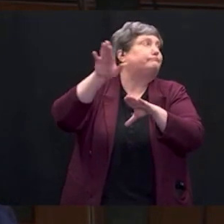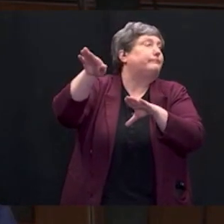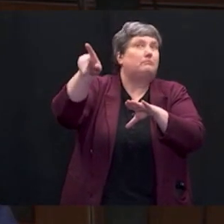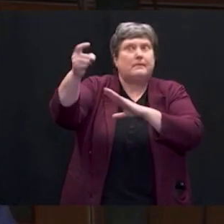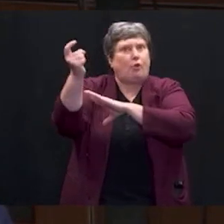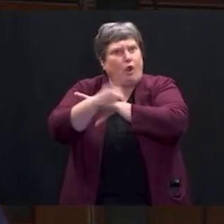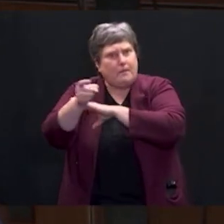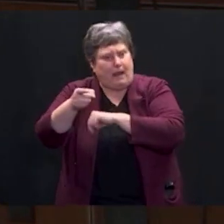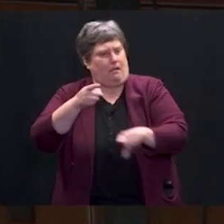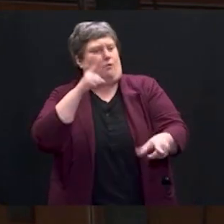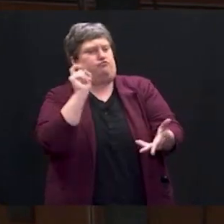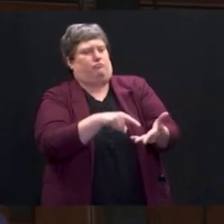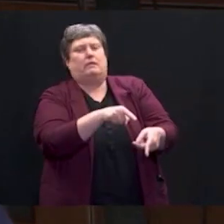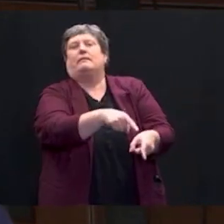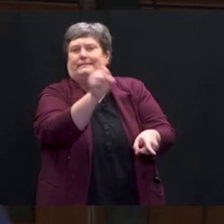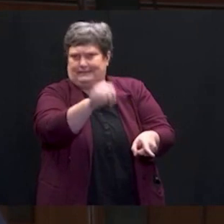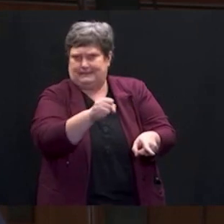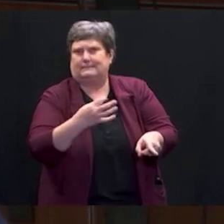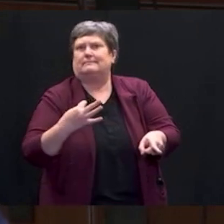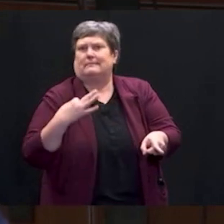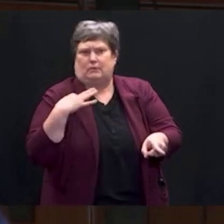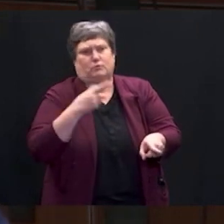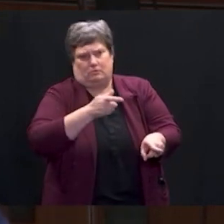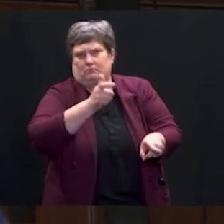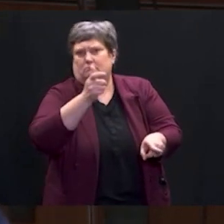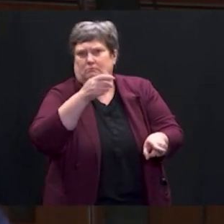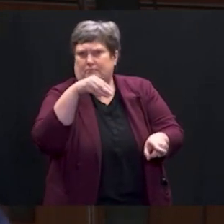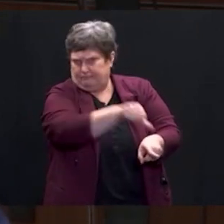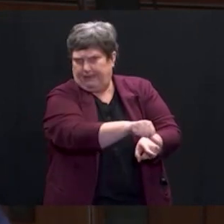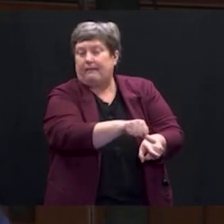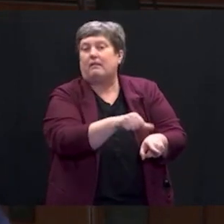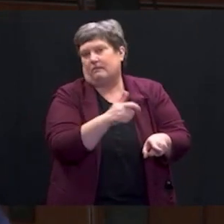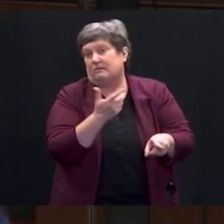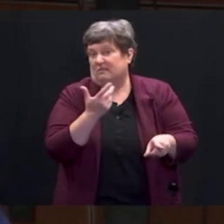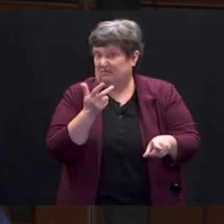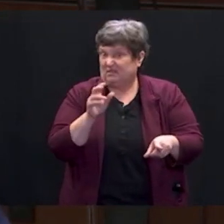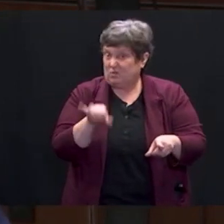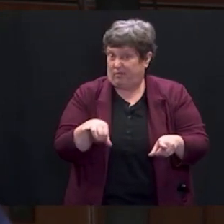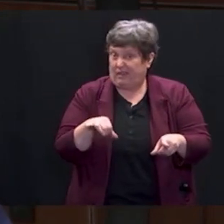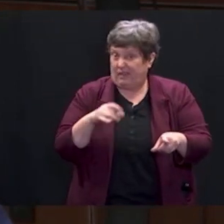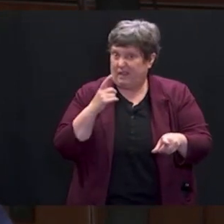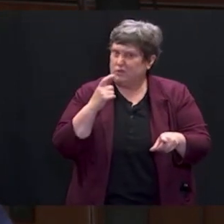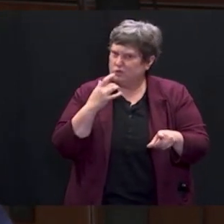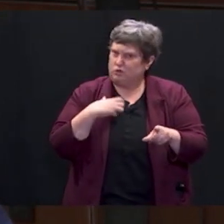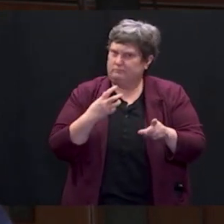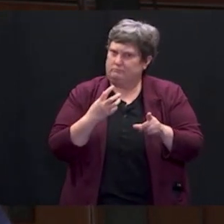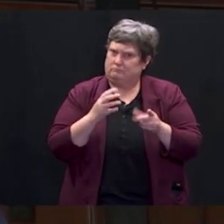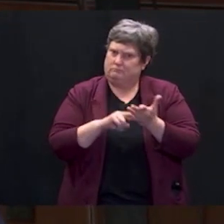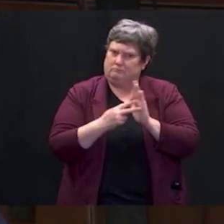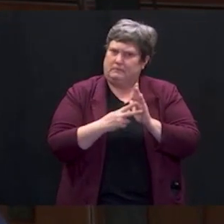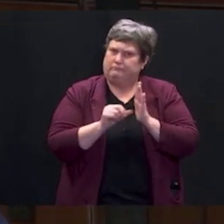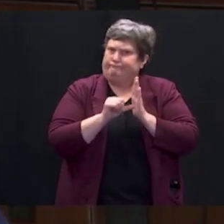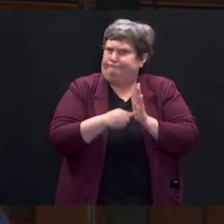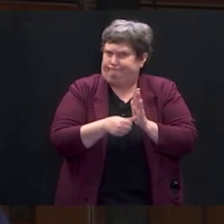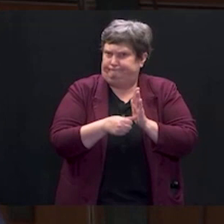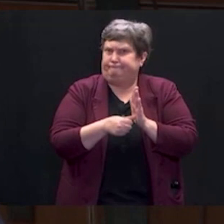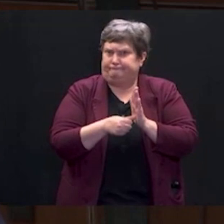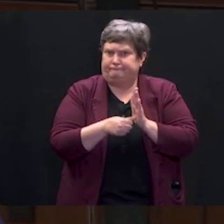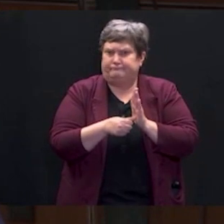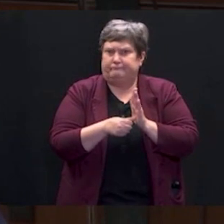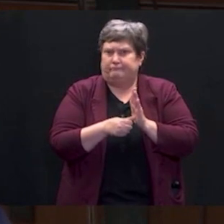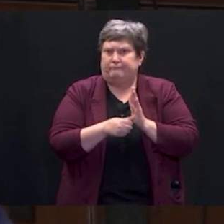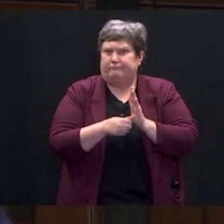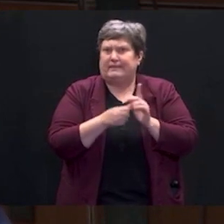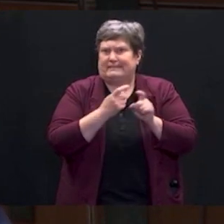the recommendations for that accessibility to be put front and center, following again calls we've